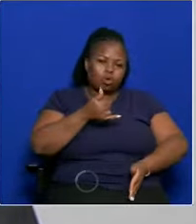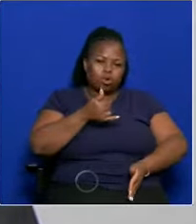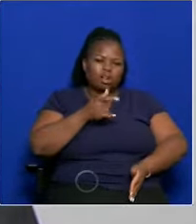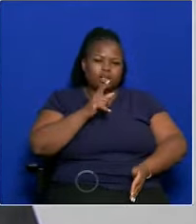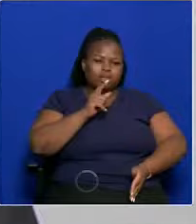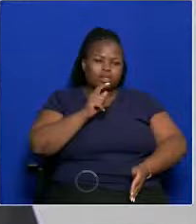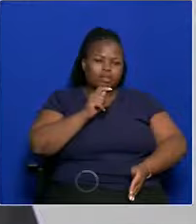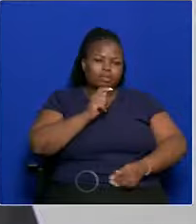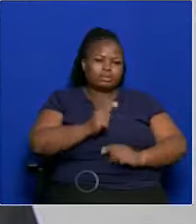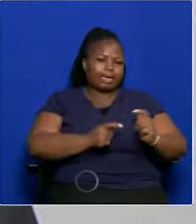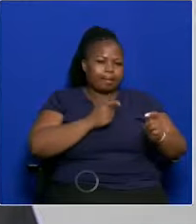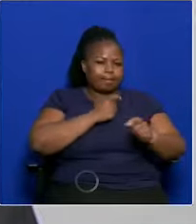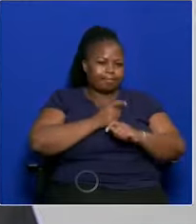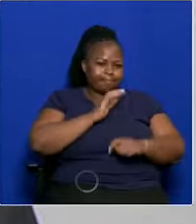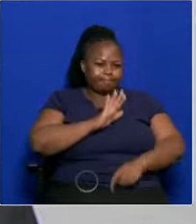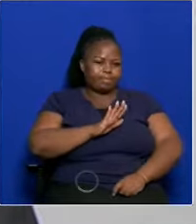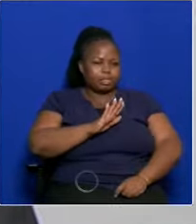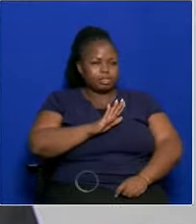It will either say